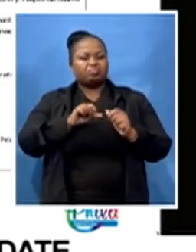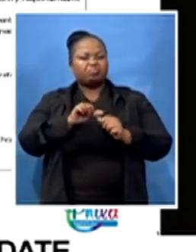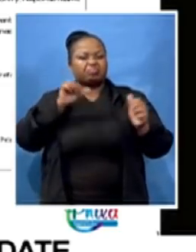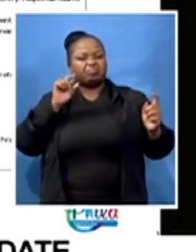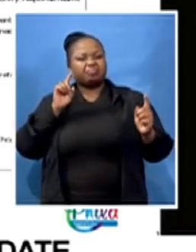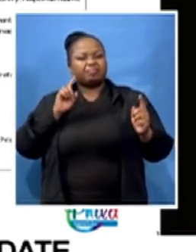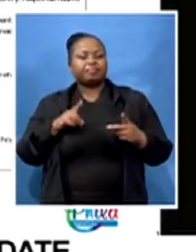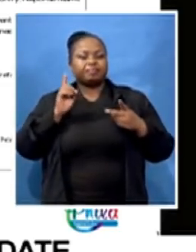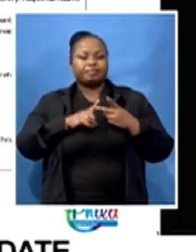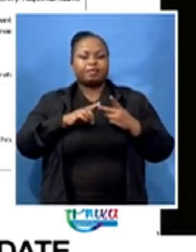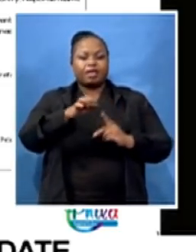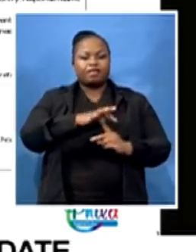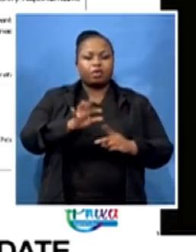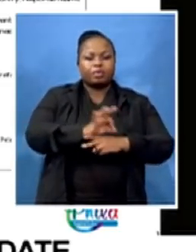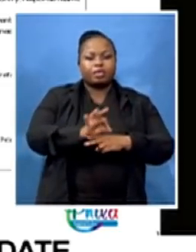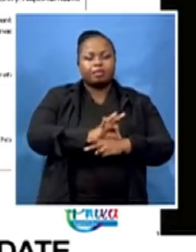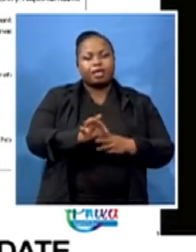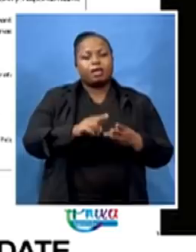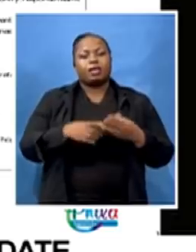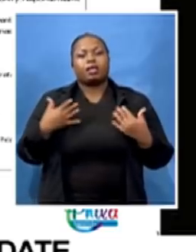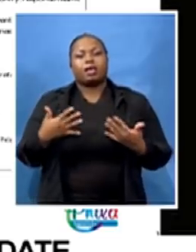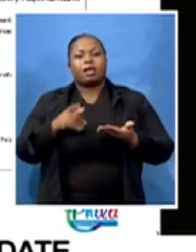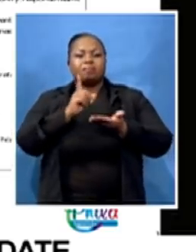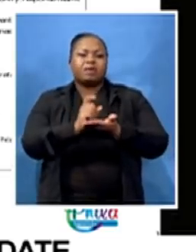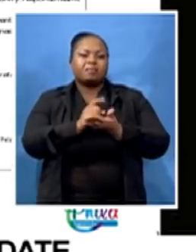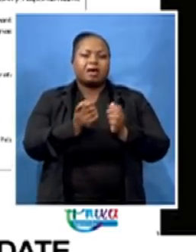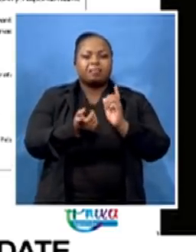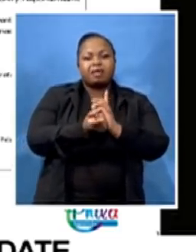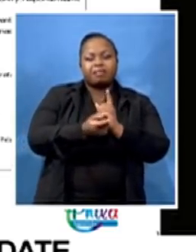hand hygiene, use of PPE, symptom screening,